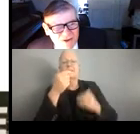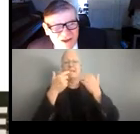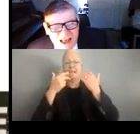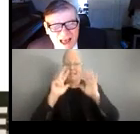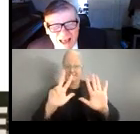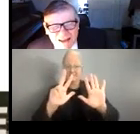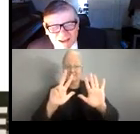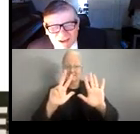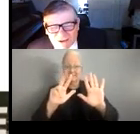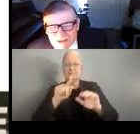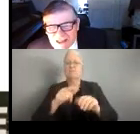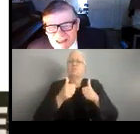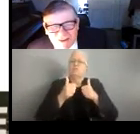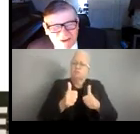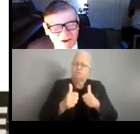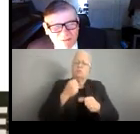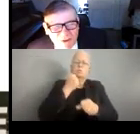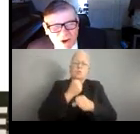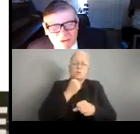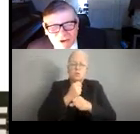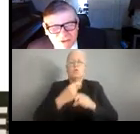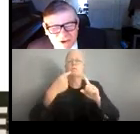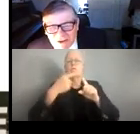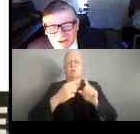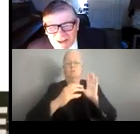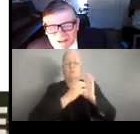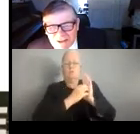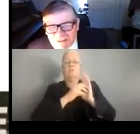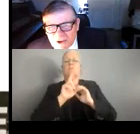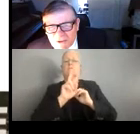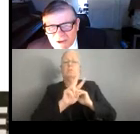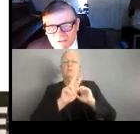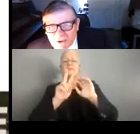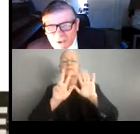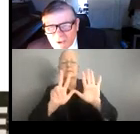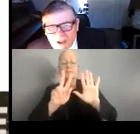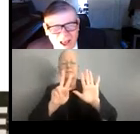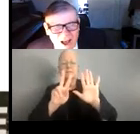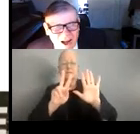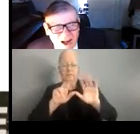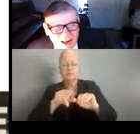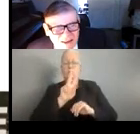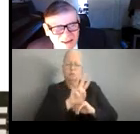jobs, and Article 27, employment of the UN Convention, employment for all.